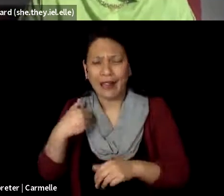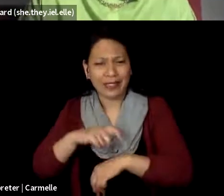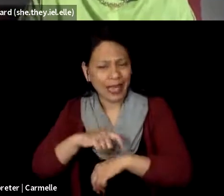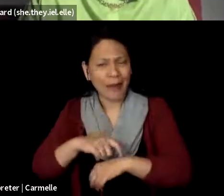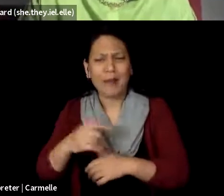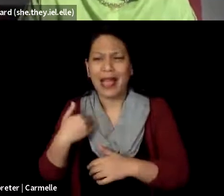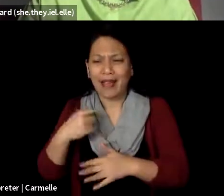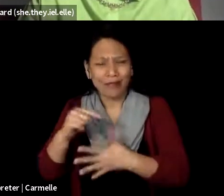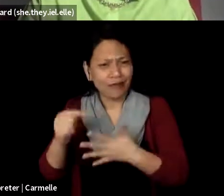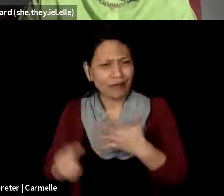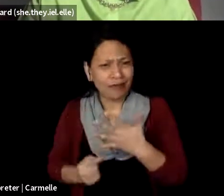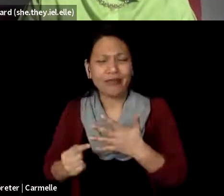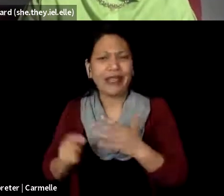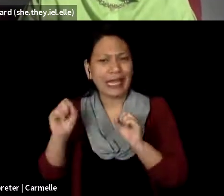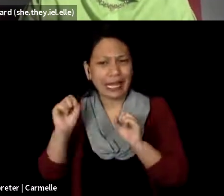it happen,